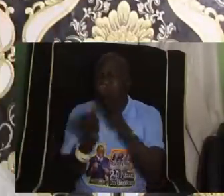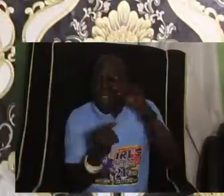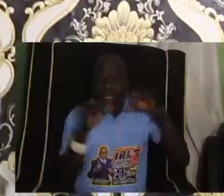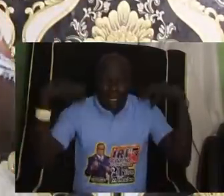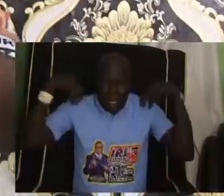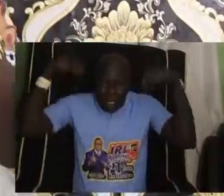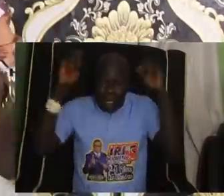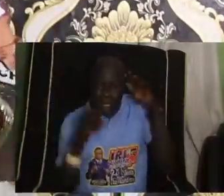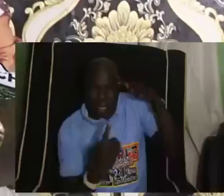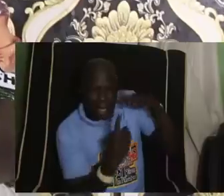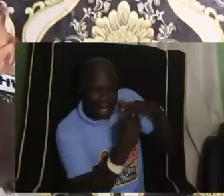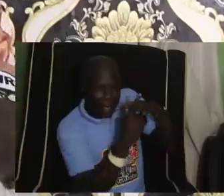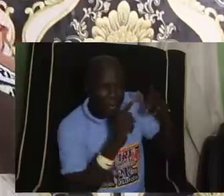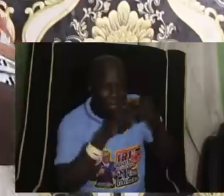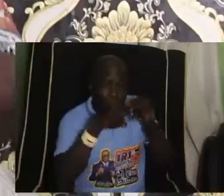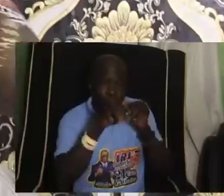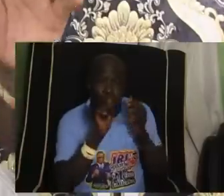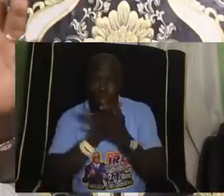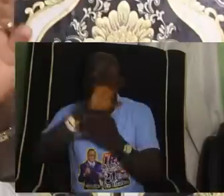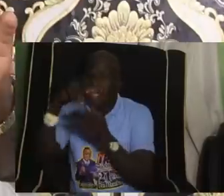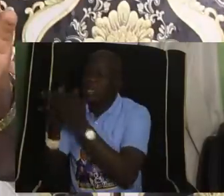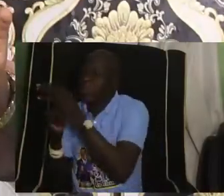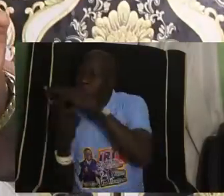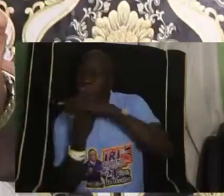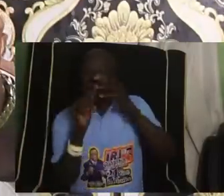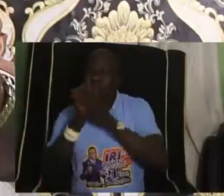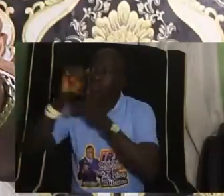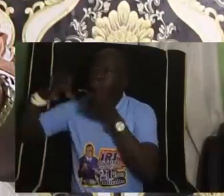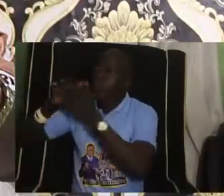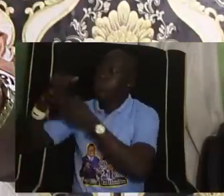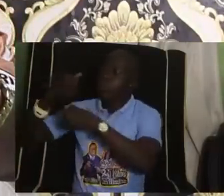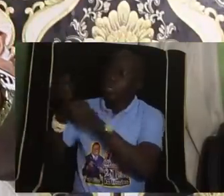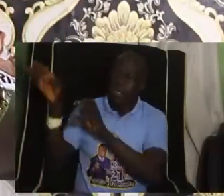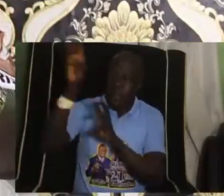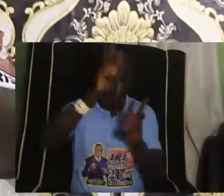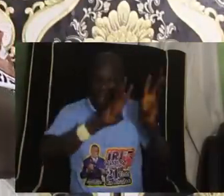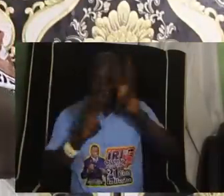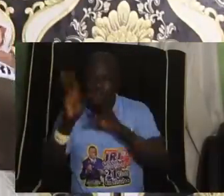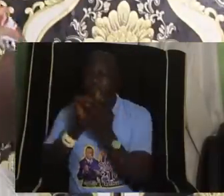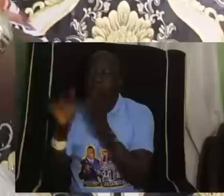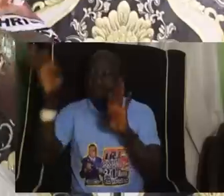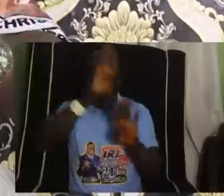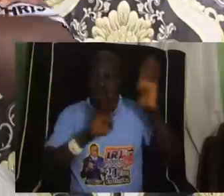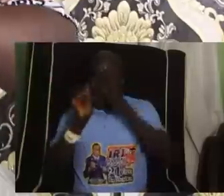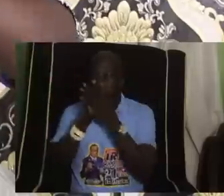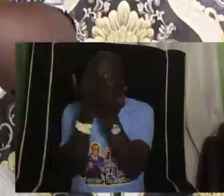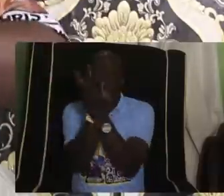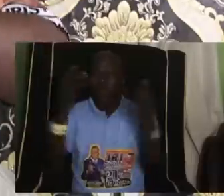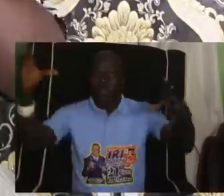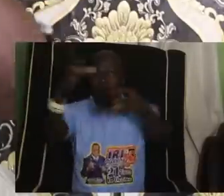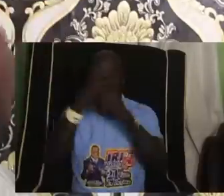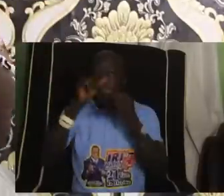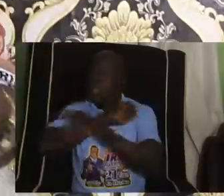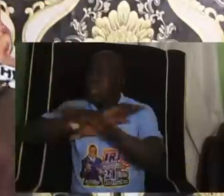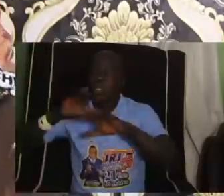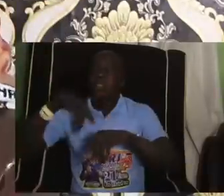you in farahan re yen de je ko mo pe ogun aye re ti se and your parents make you to know that the battle of your life is coming but oh ti eniyan to ma